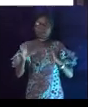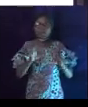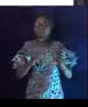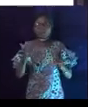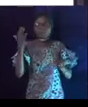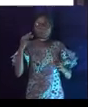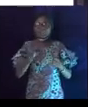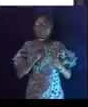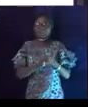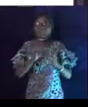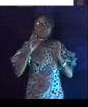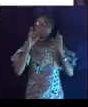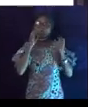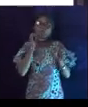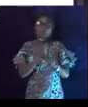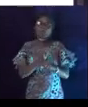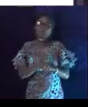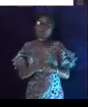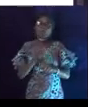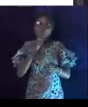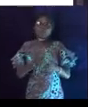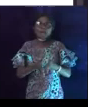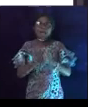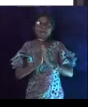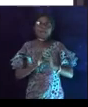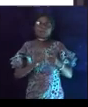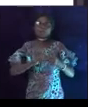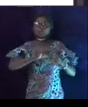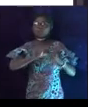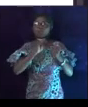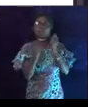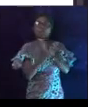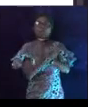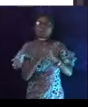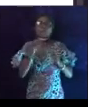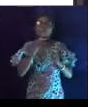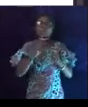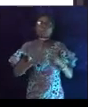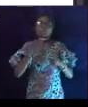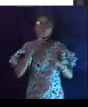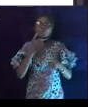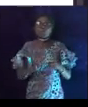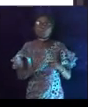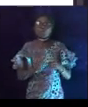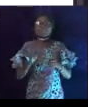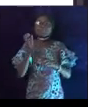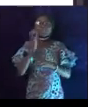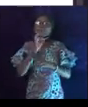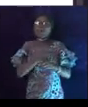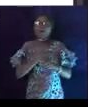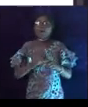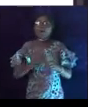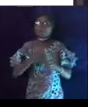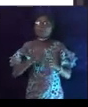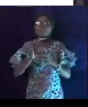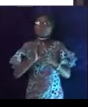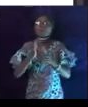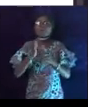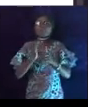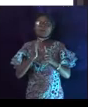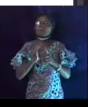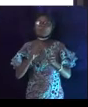is our practice, we will begin with a review of the correction to the last homework. I'm sure some of you want to know just how